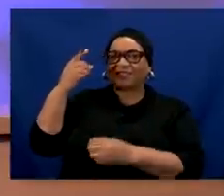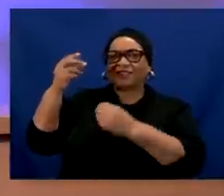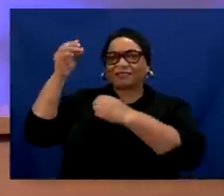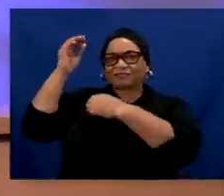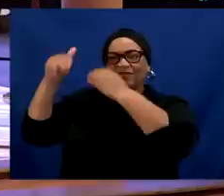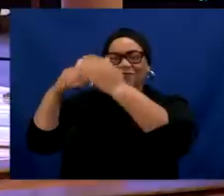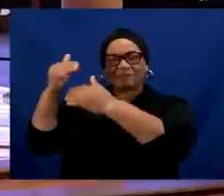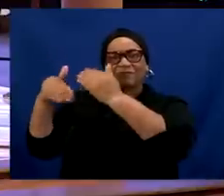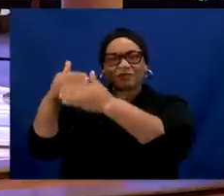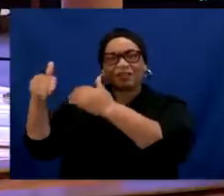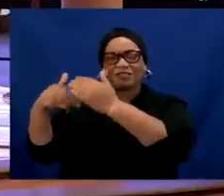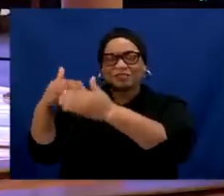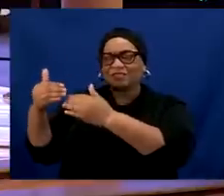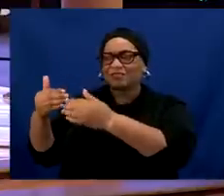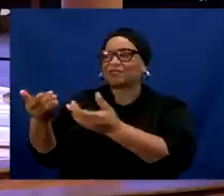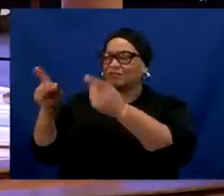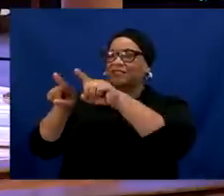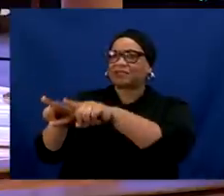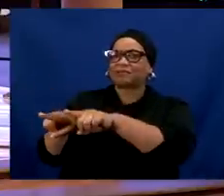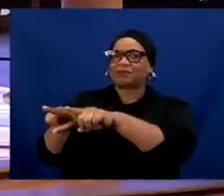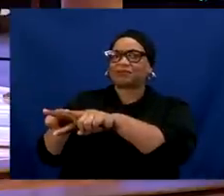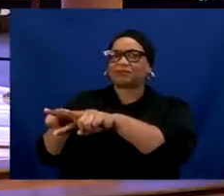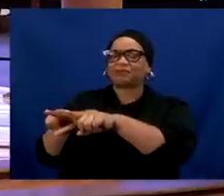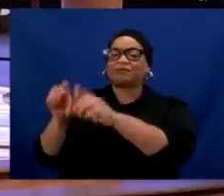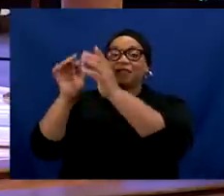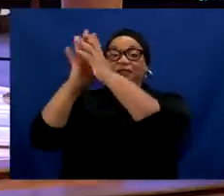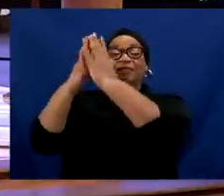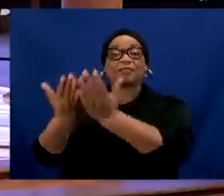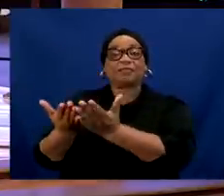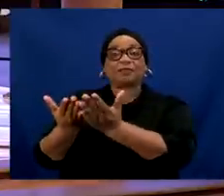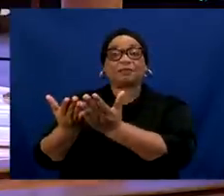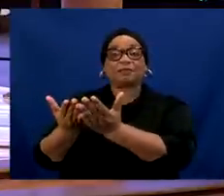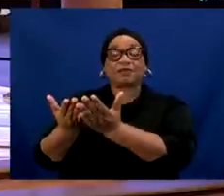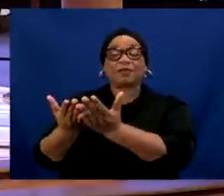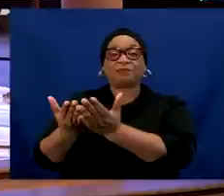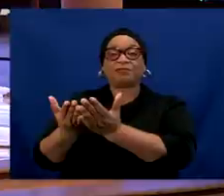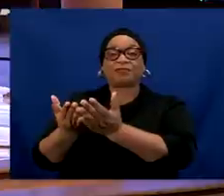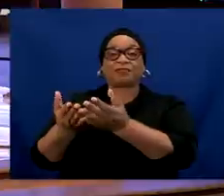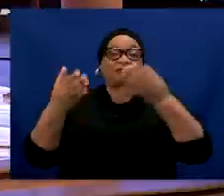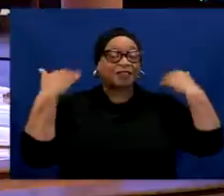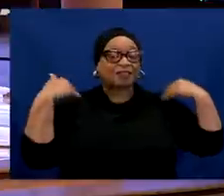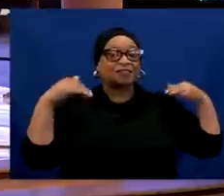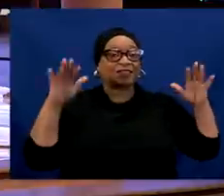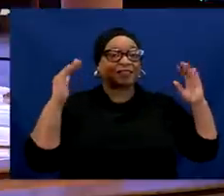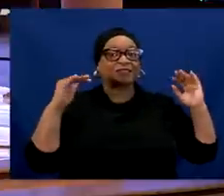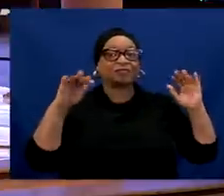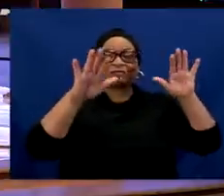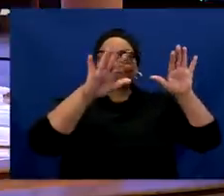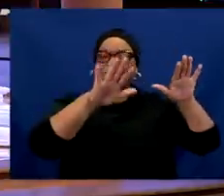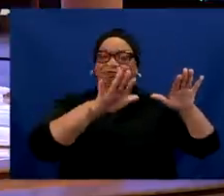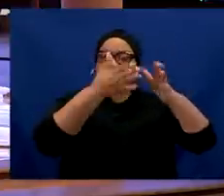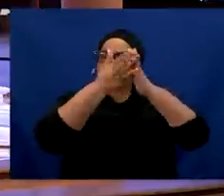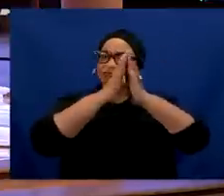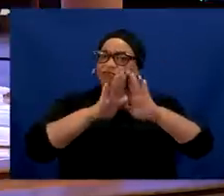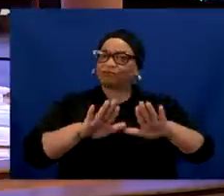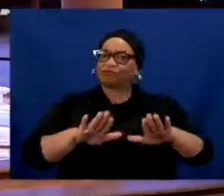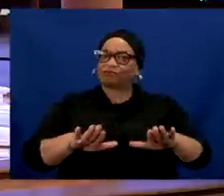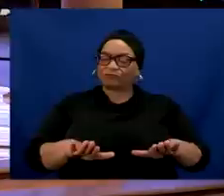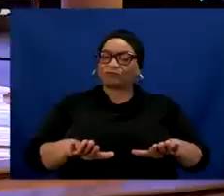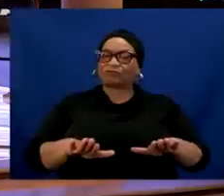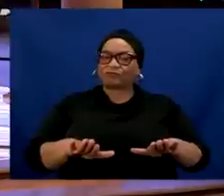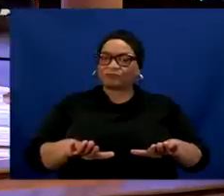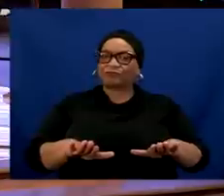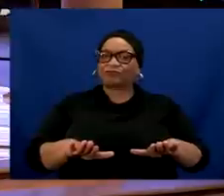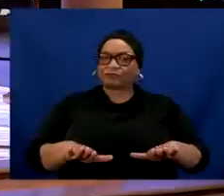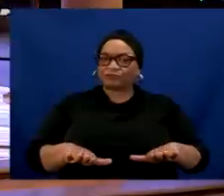process what's going on. And the Bible says that the angel had to calm her down, talk